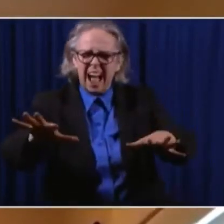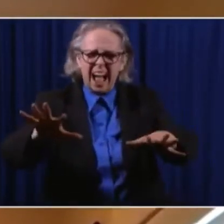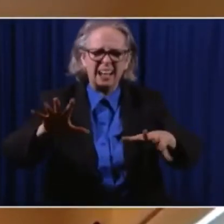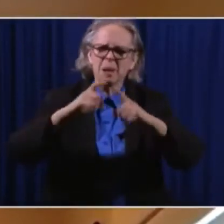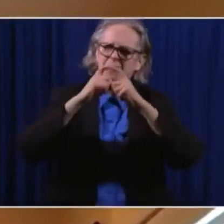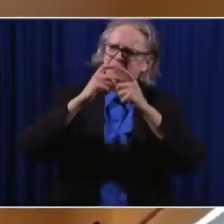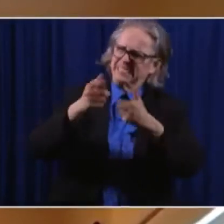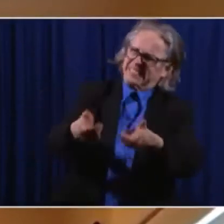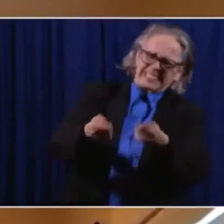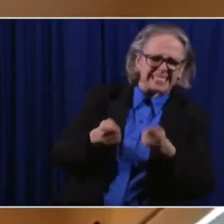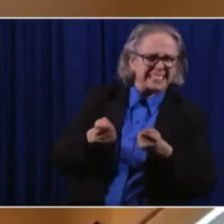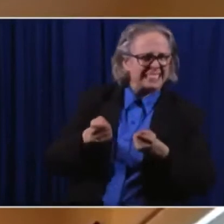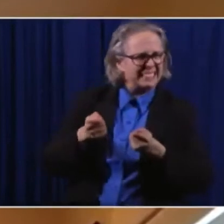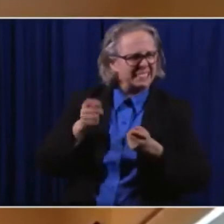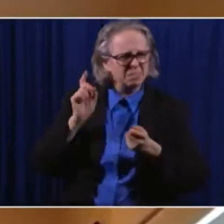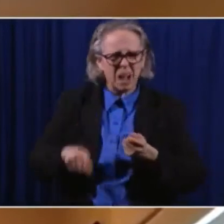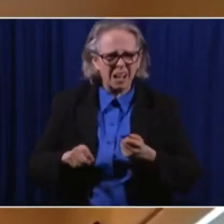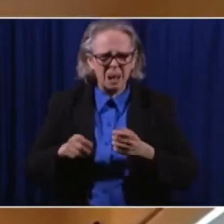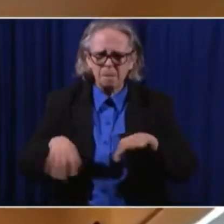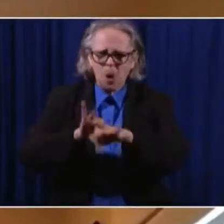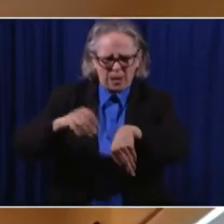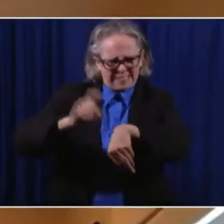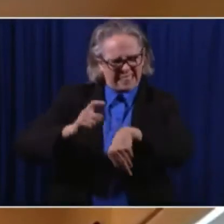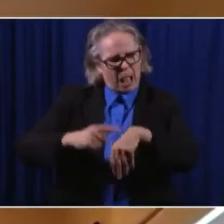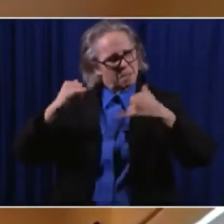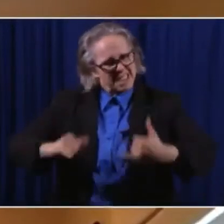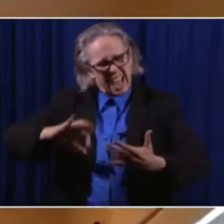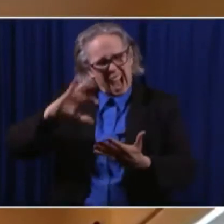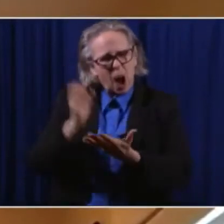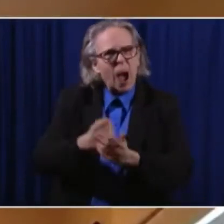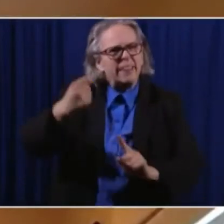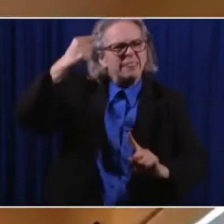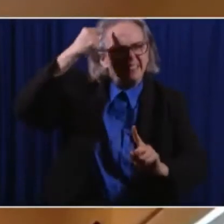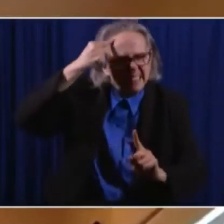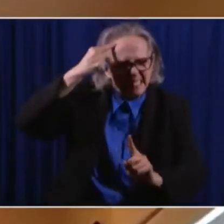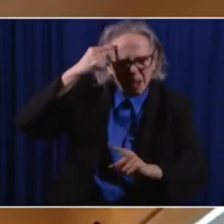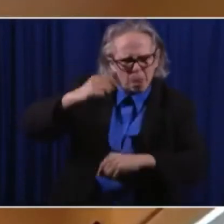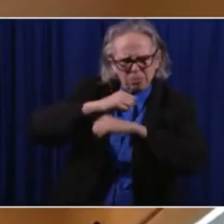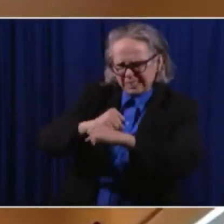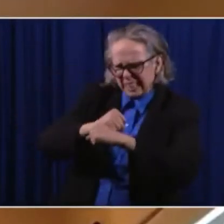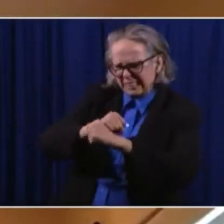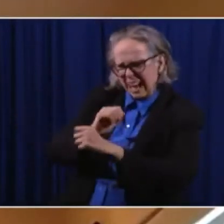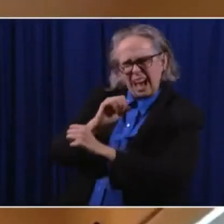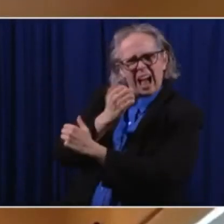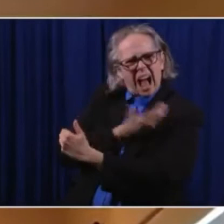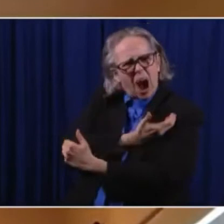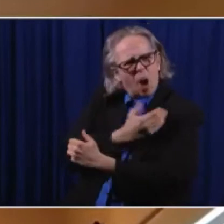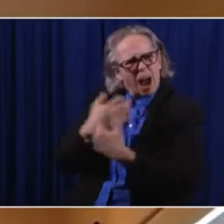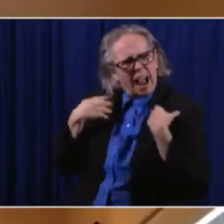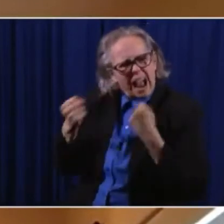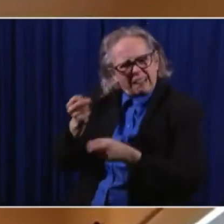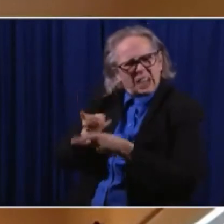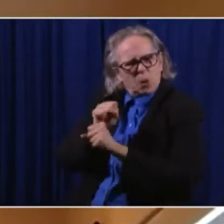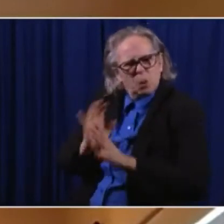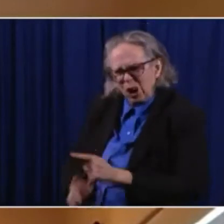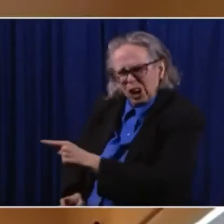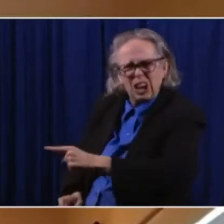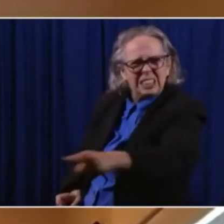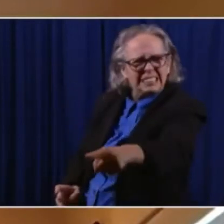juncture. We need to protect our healthcare workers. I spoke earlier about the trajectory of the